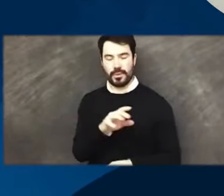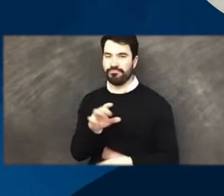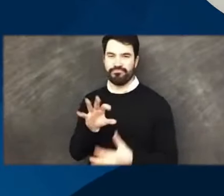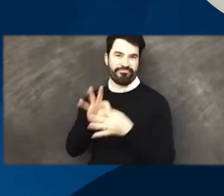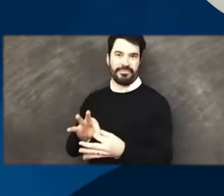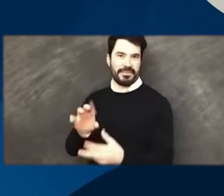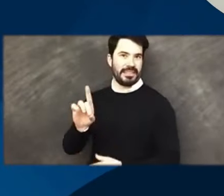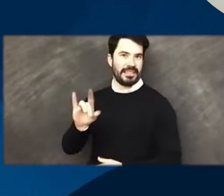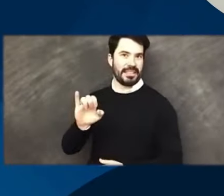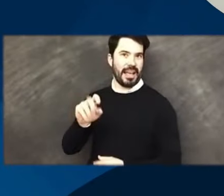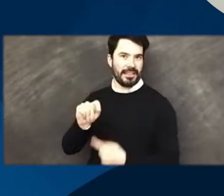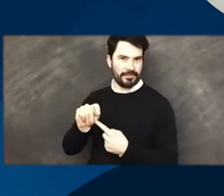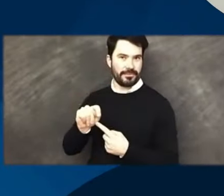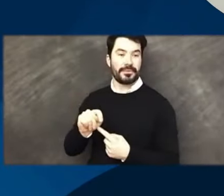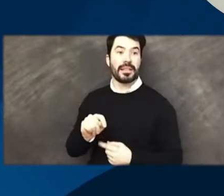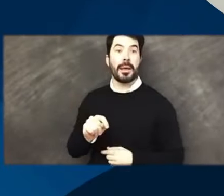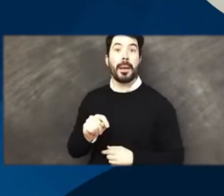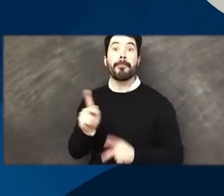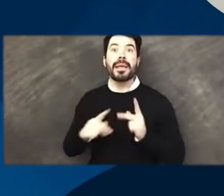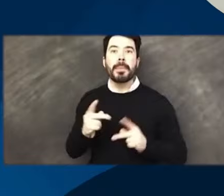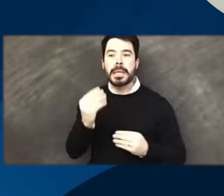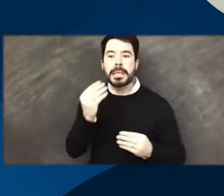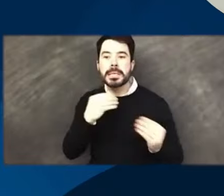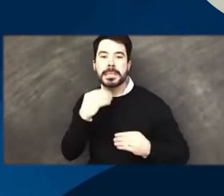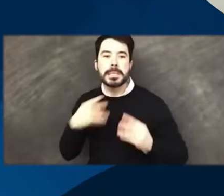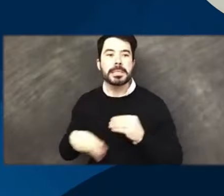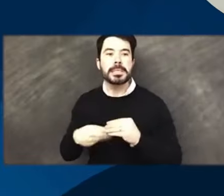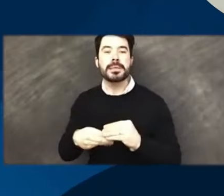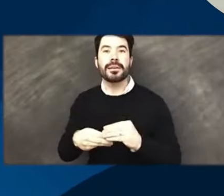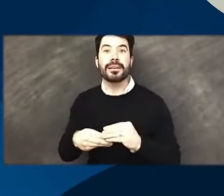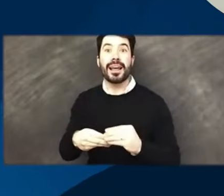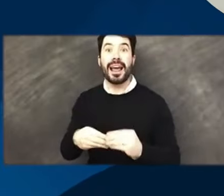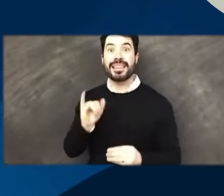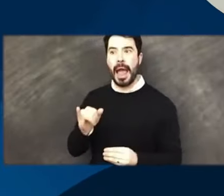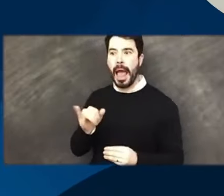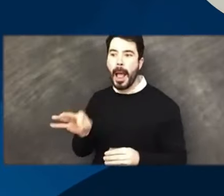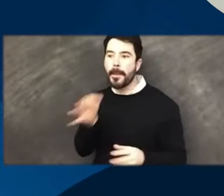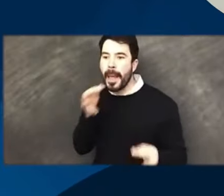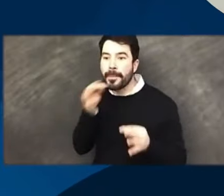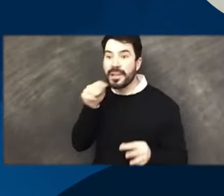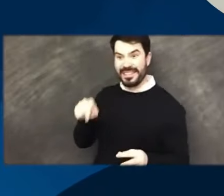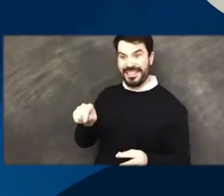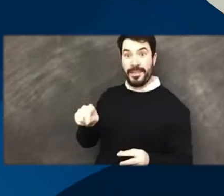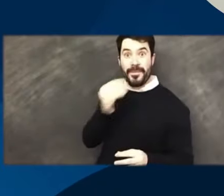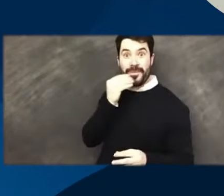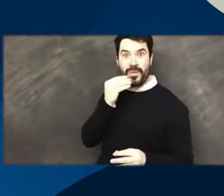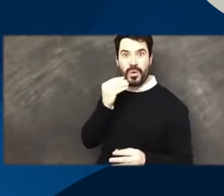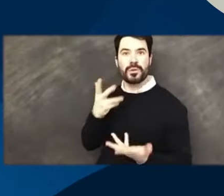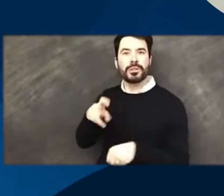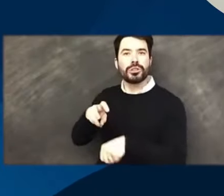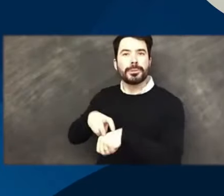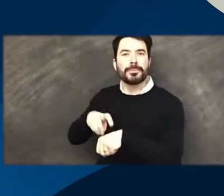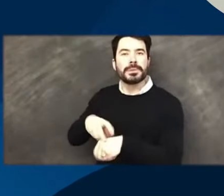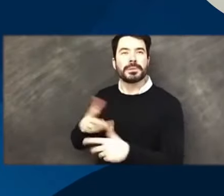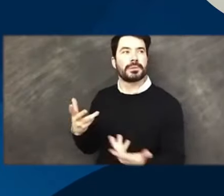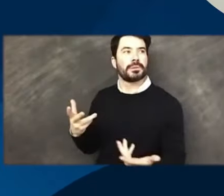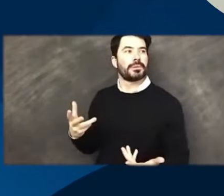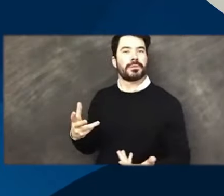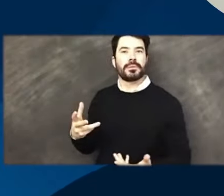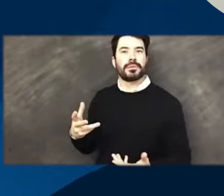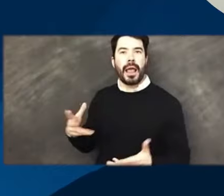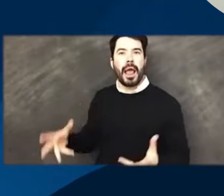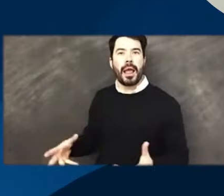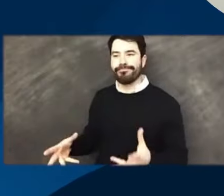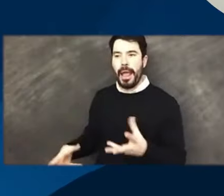calories, usually the extra calories are foods that are high in salt. You know, the potato chips, the extra servings of stuff,